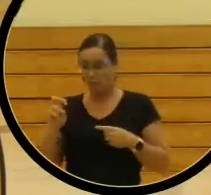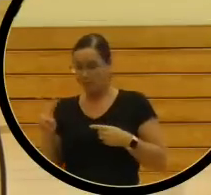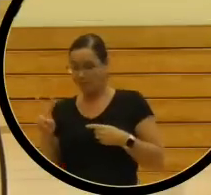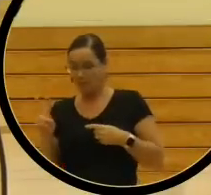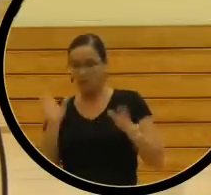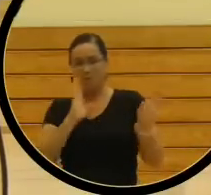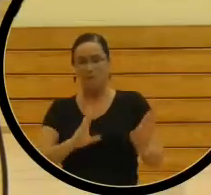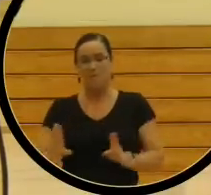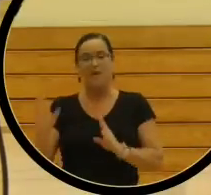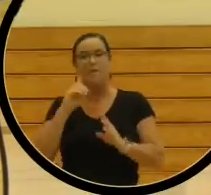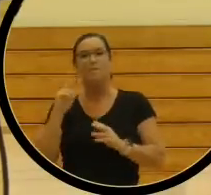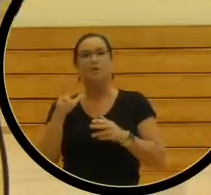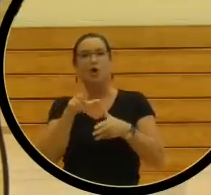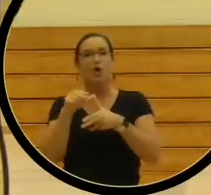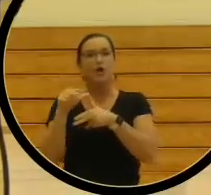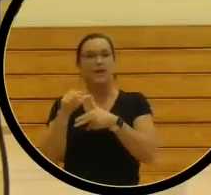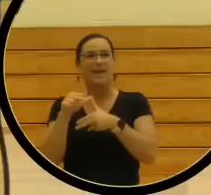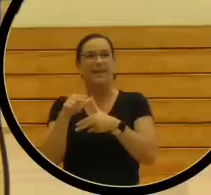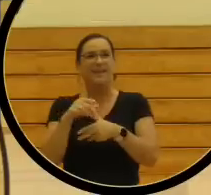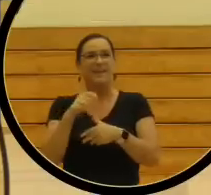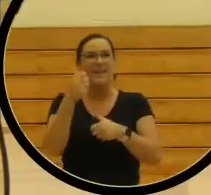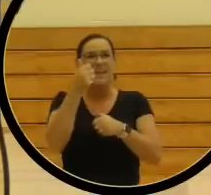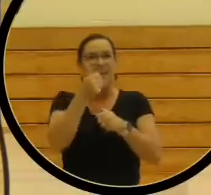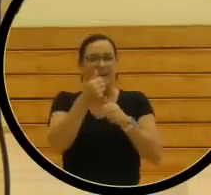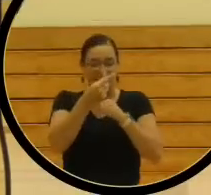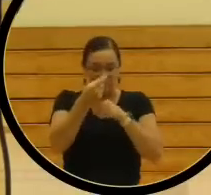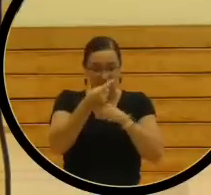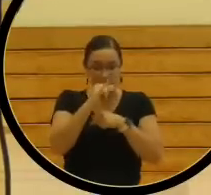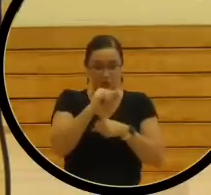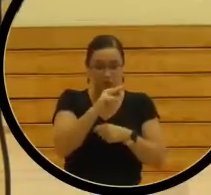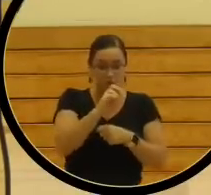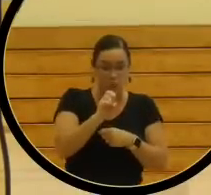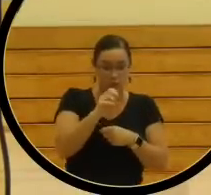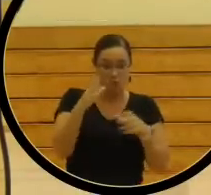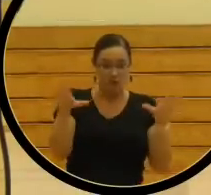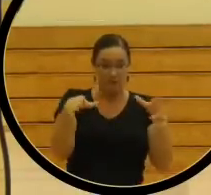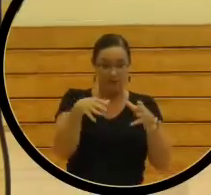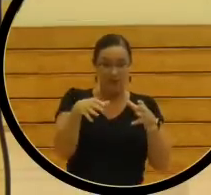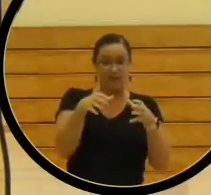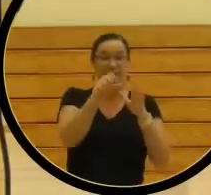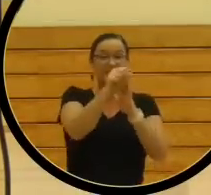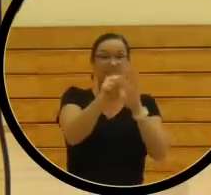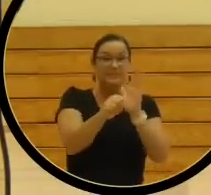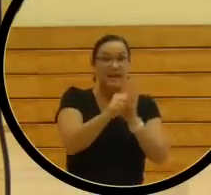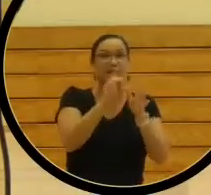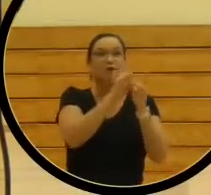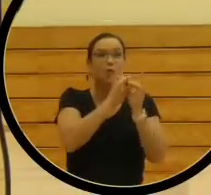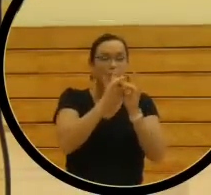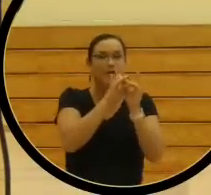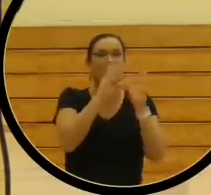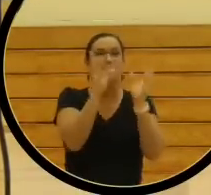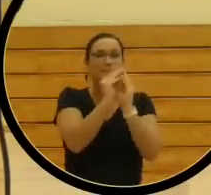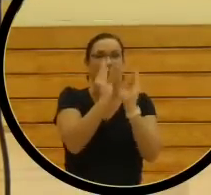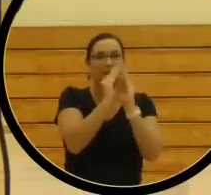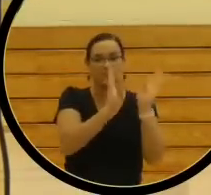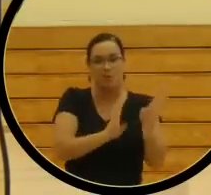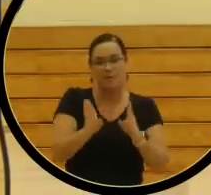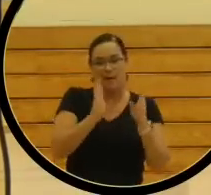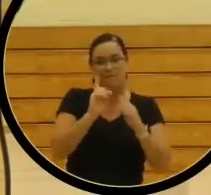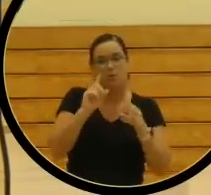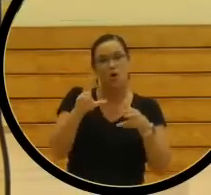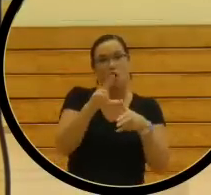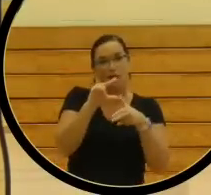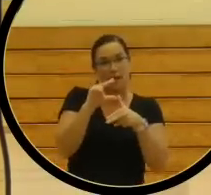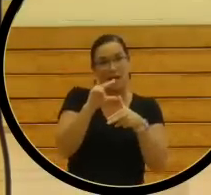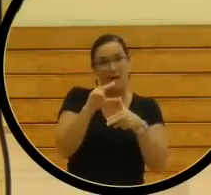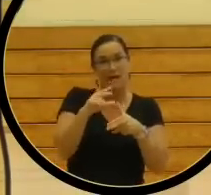for hurricane season. Every June we have, with the state, coordinated meetings as far as preparation for hurricanes.